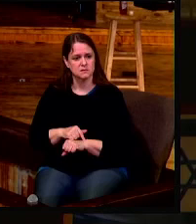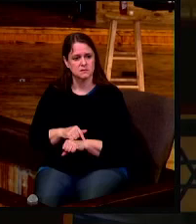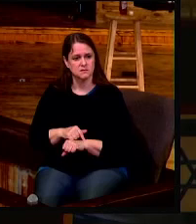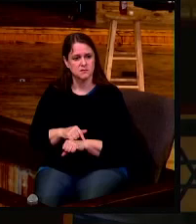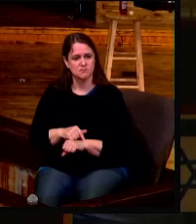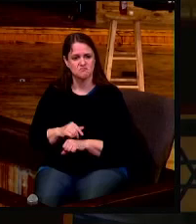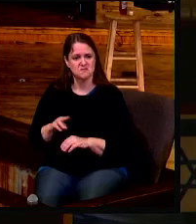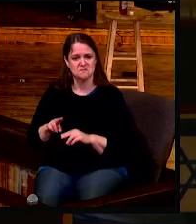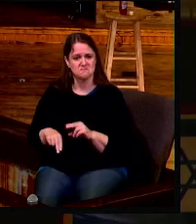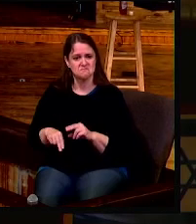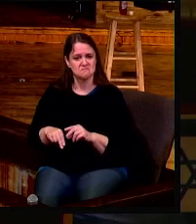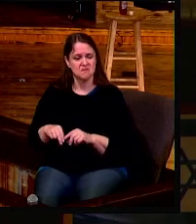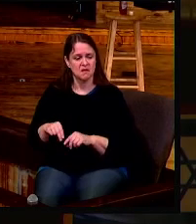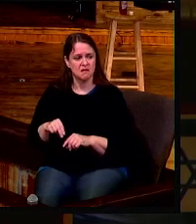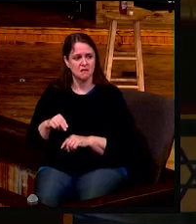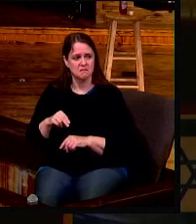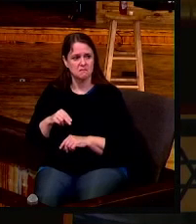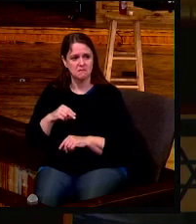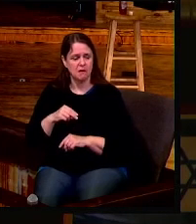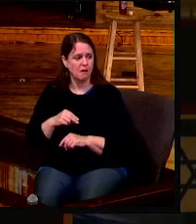can be quick-witted with some sarcasm